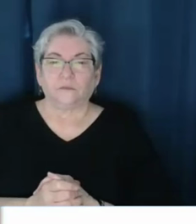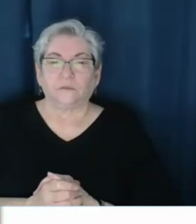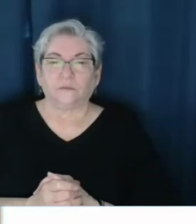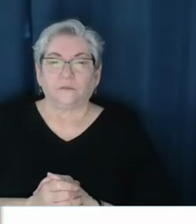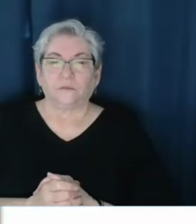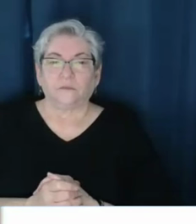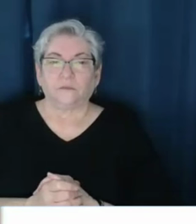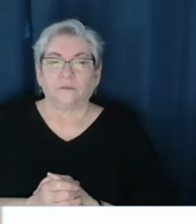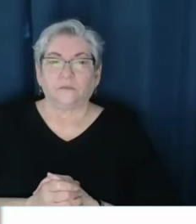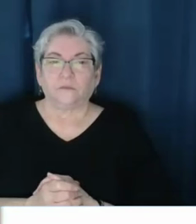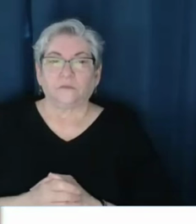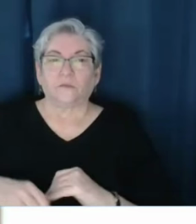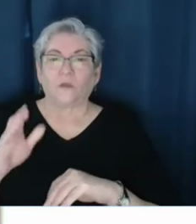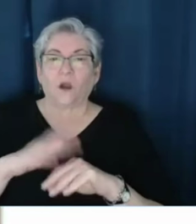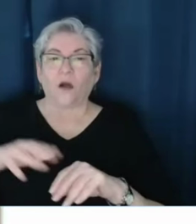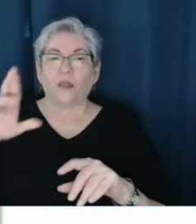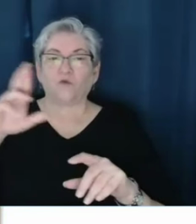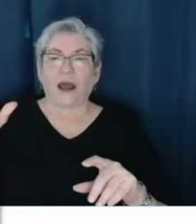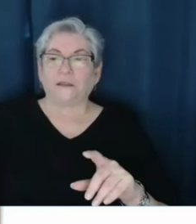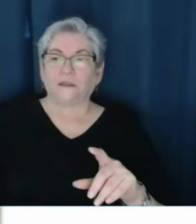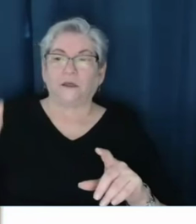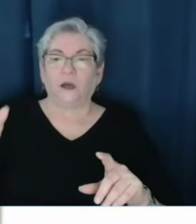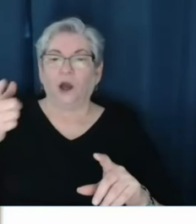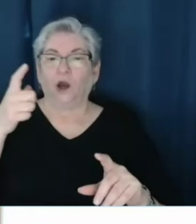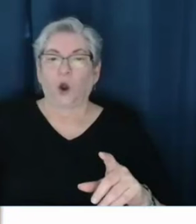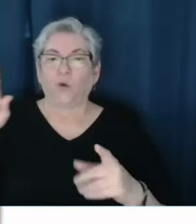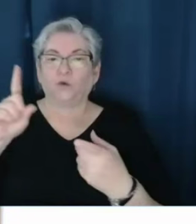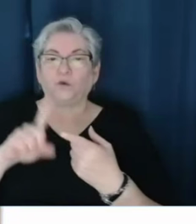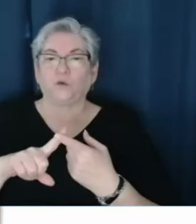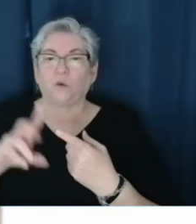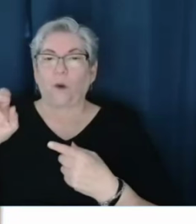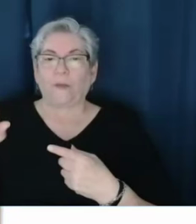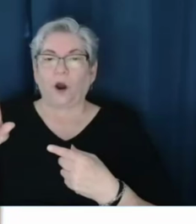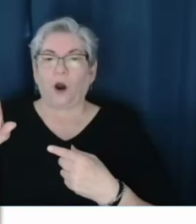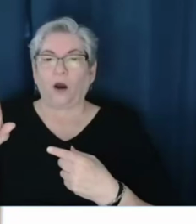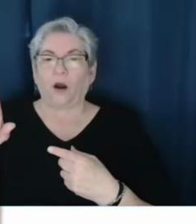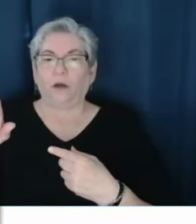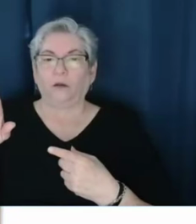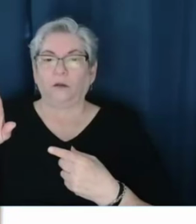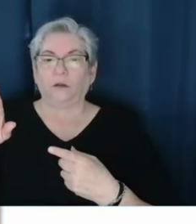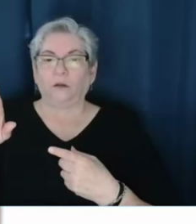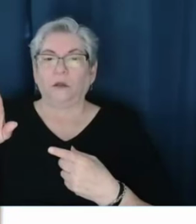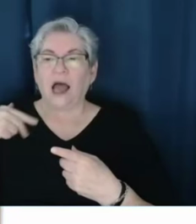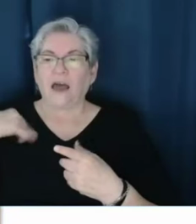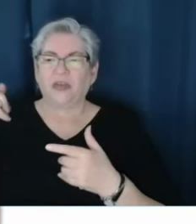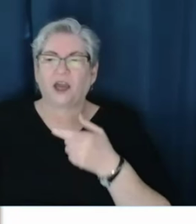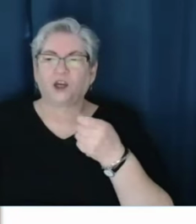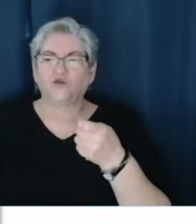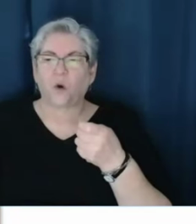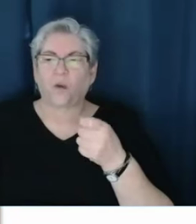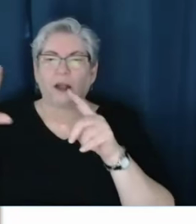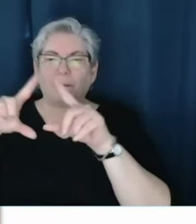To the right of the GoToWebinar PowerPoint viewer is a GoToWebinar control panel where you